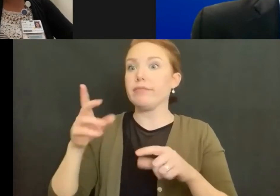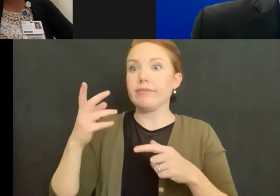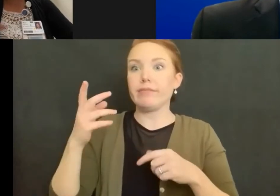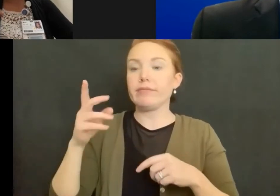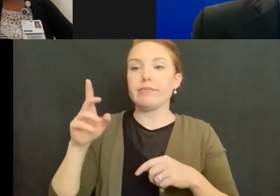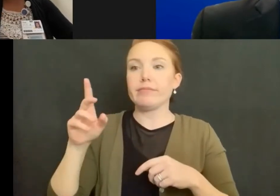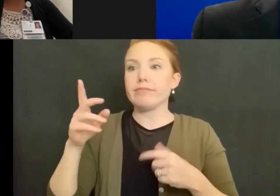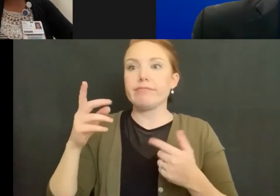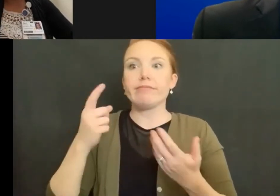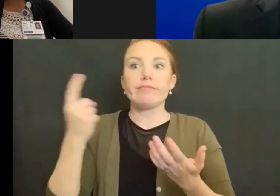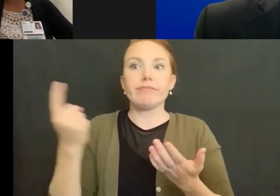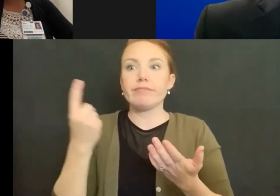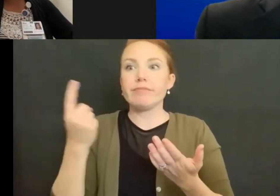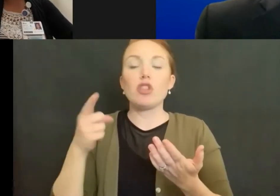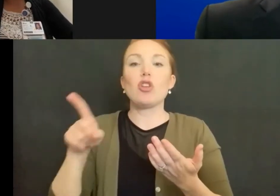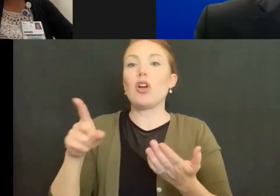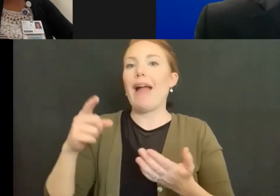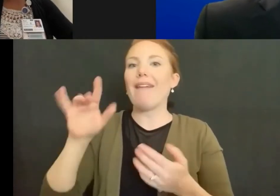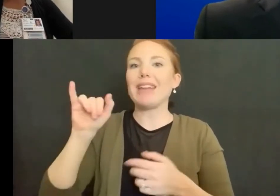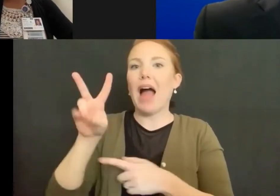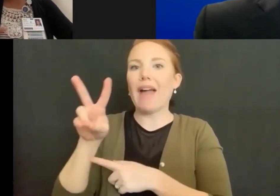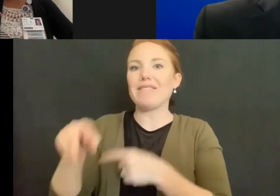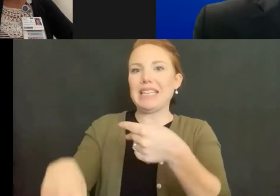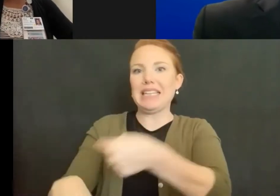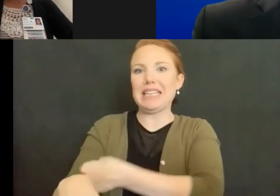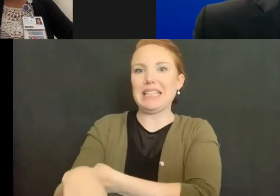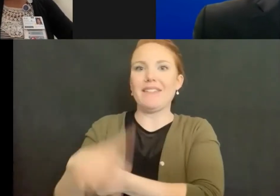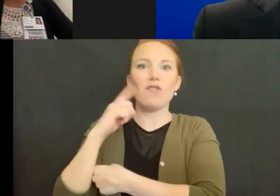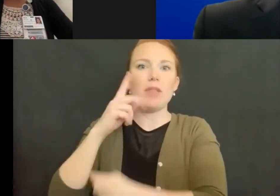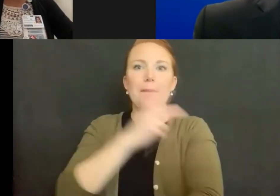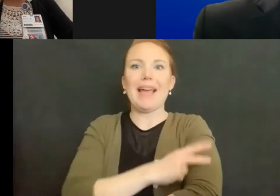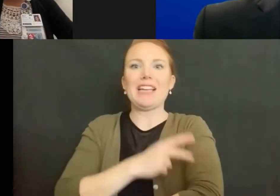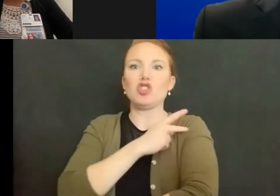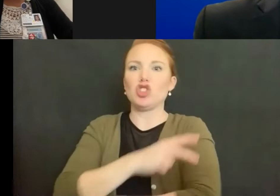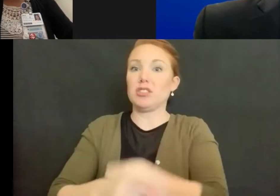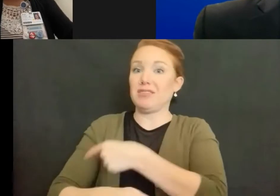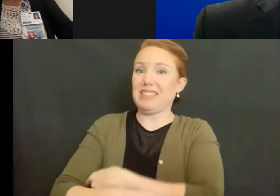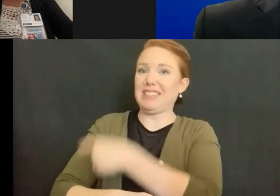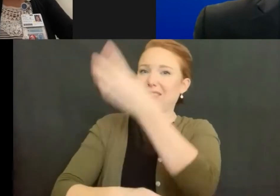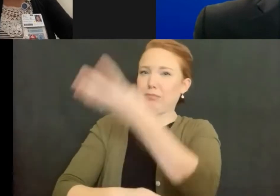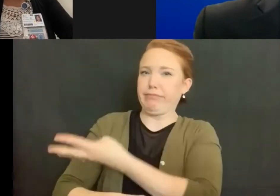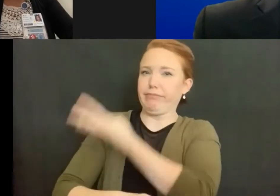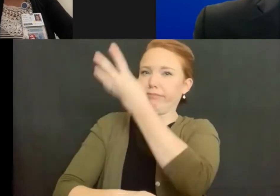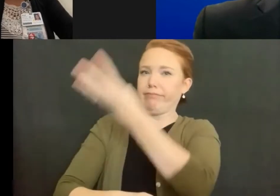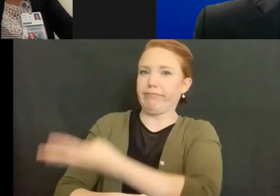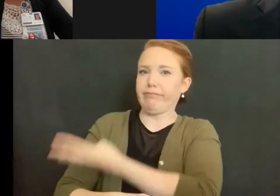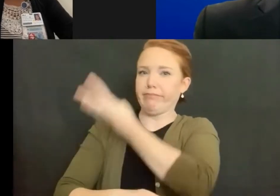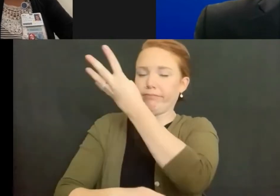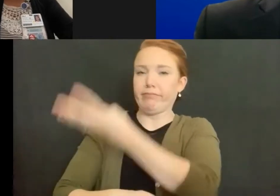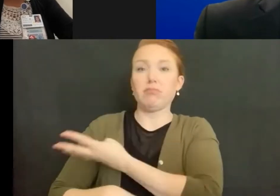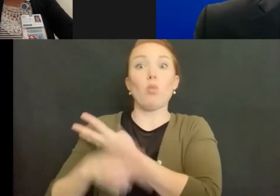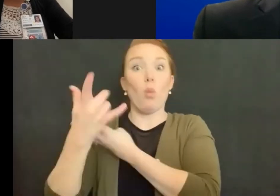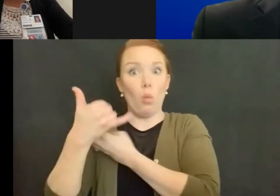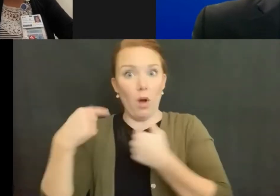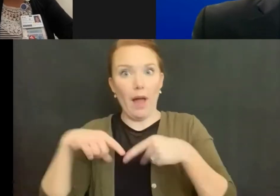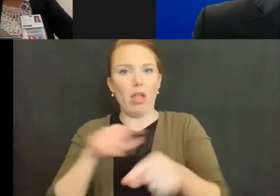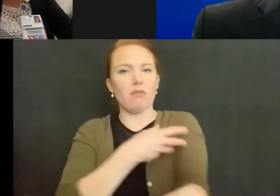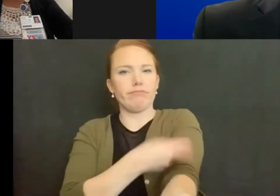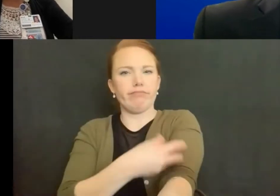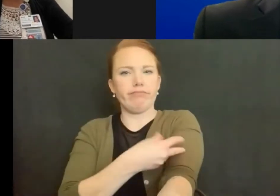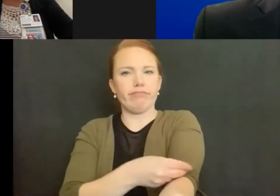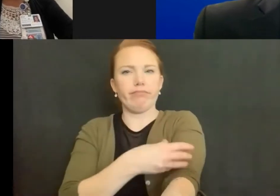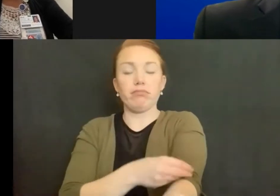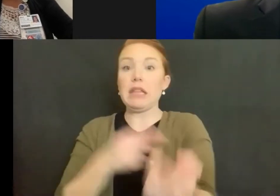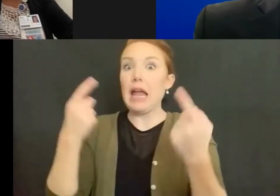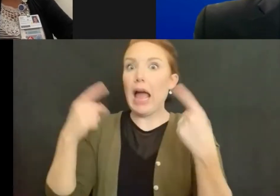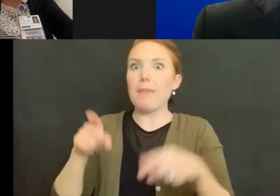they set up a IV line into the patient uh, uh, line, and they didn't stop the line